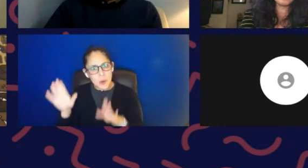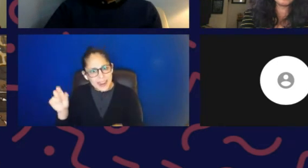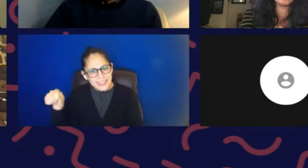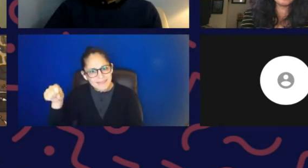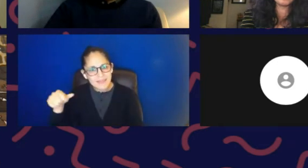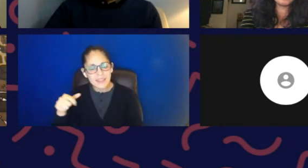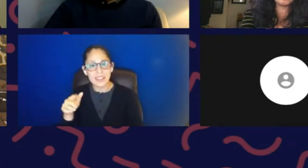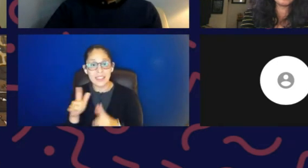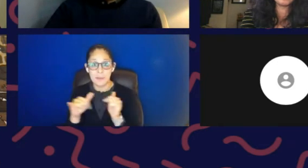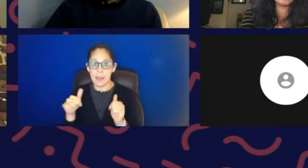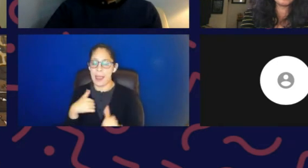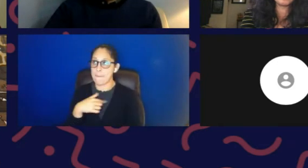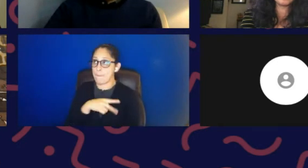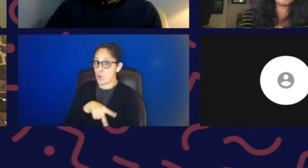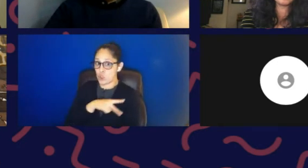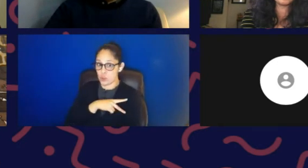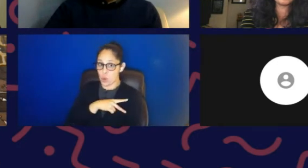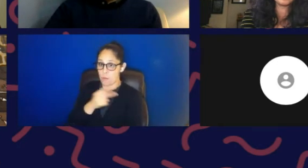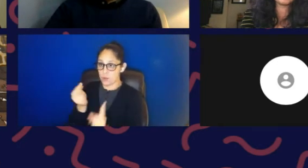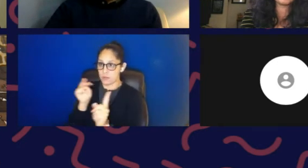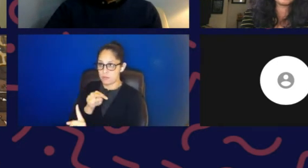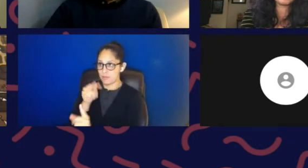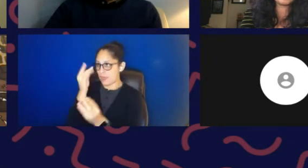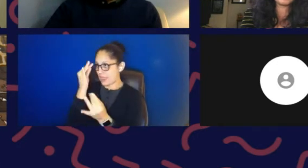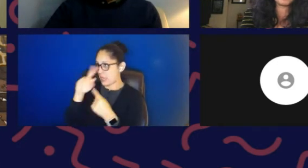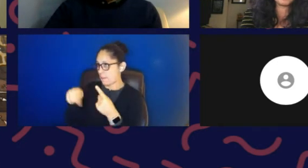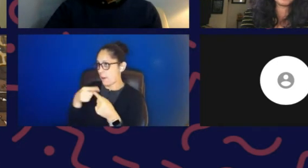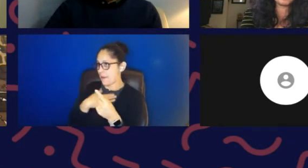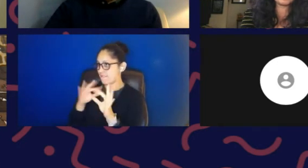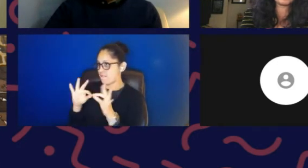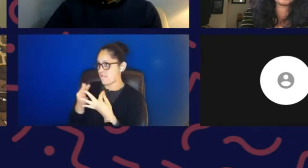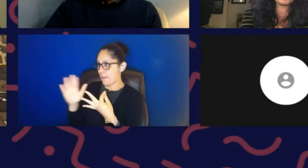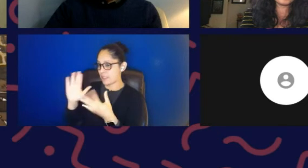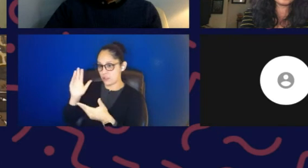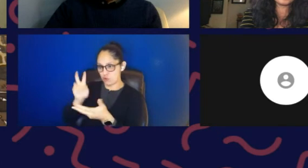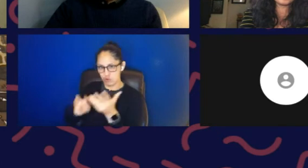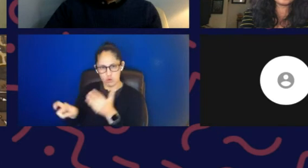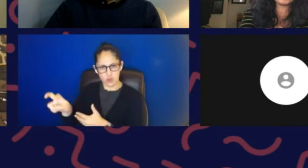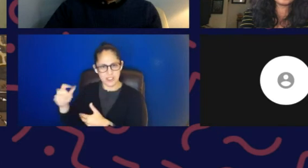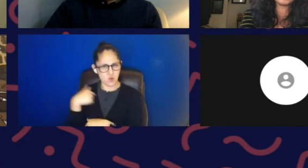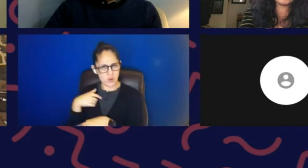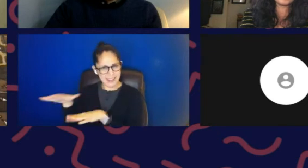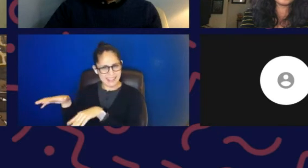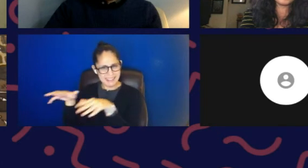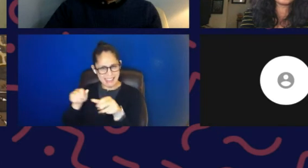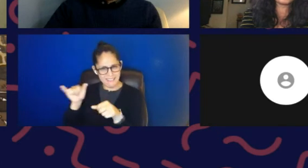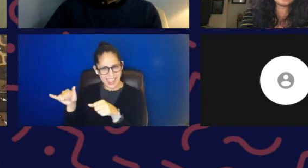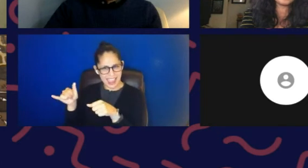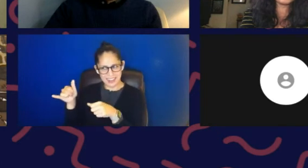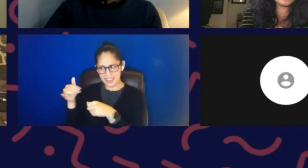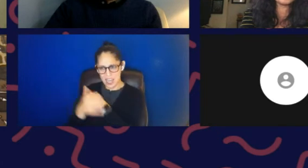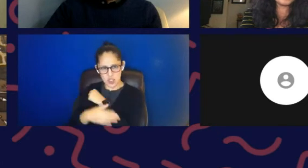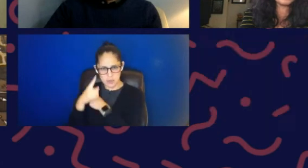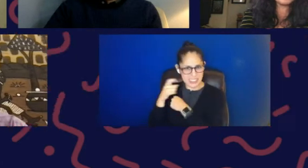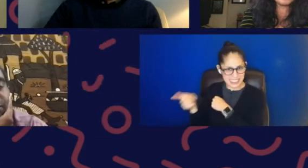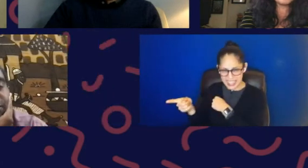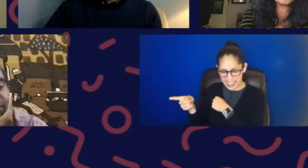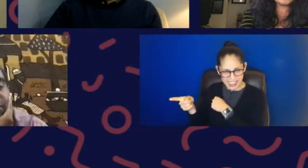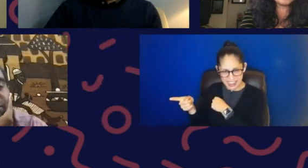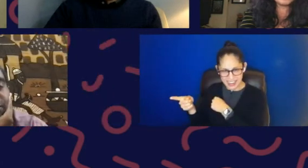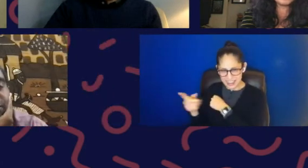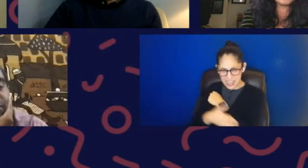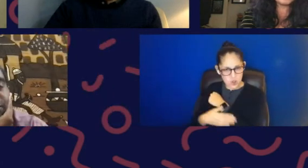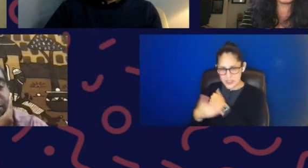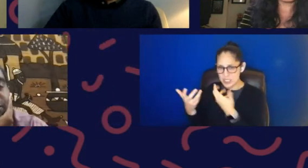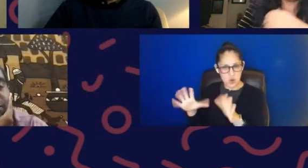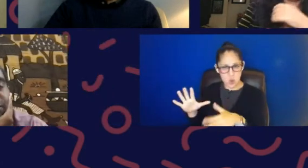I personally, like, you know, like, thinking about my family, like, trajectory, like, we left that country because that country didn't want us either, right? Like,